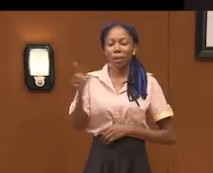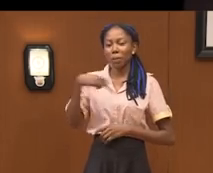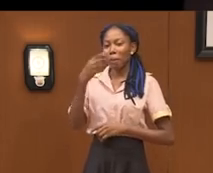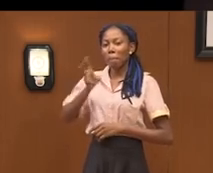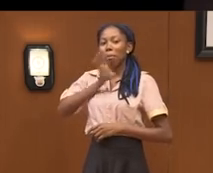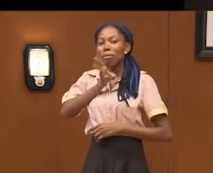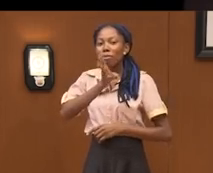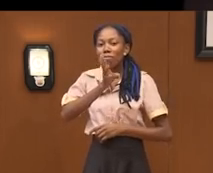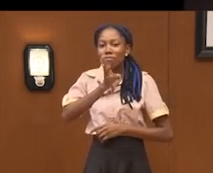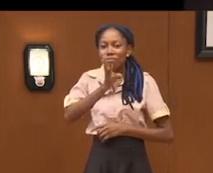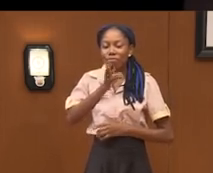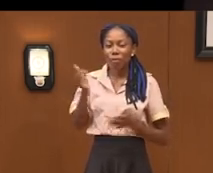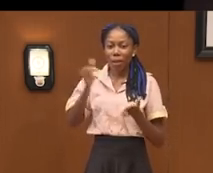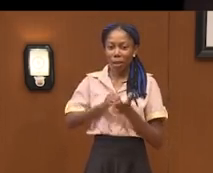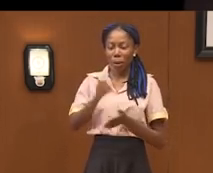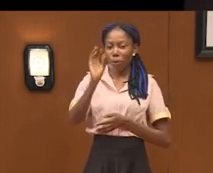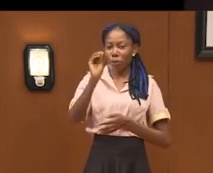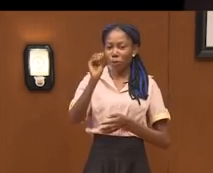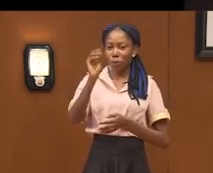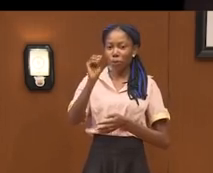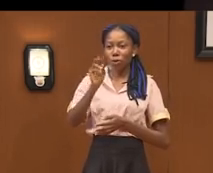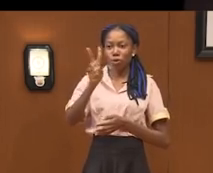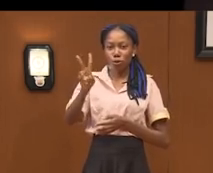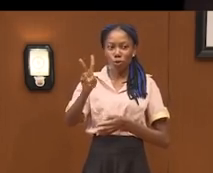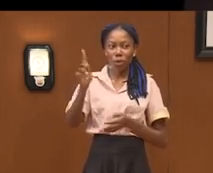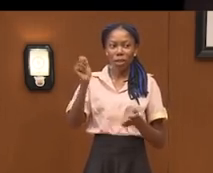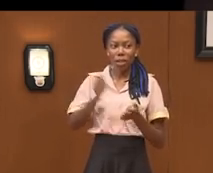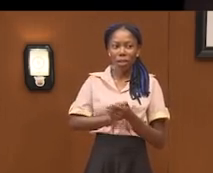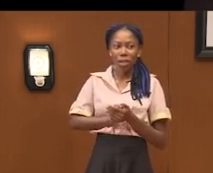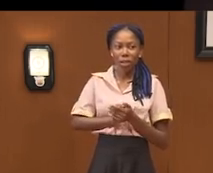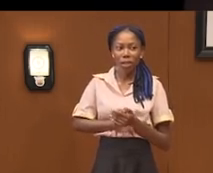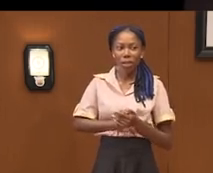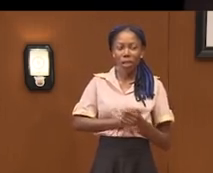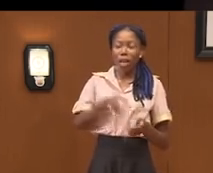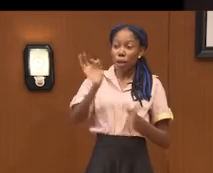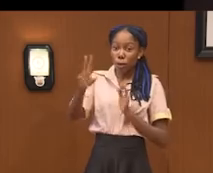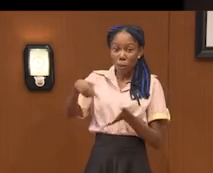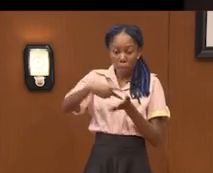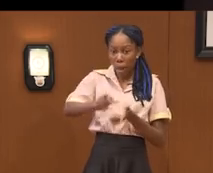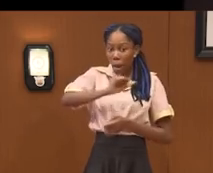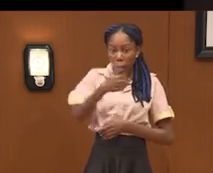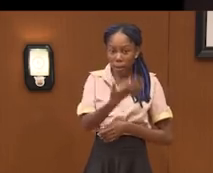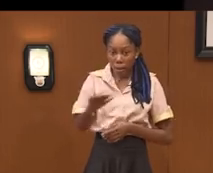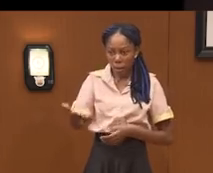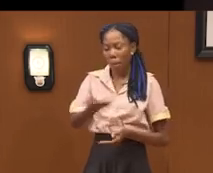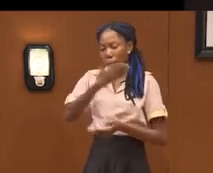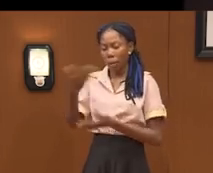I spent 500,000 in his hand. I gave him 30,000. Any amount you spend, just give me the proof. That is all.